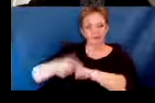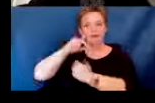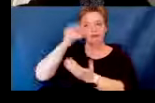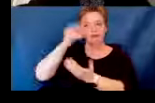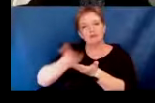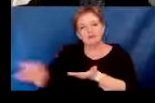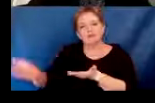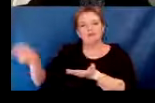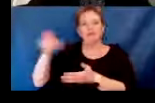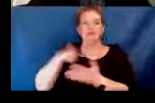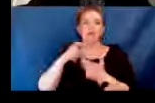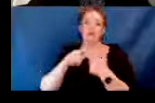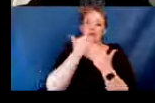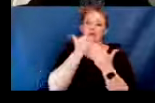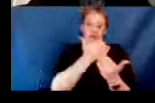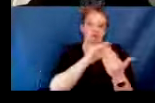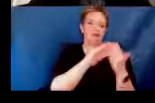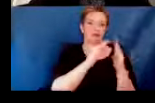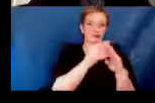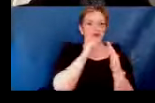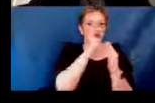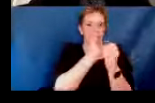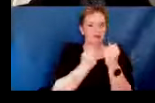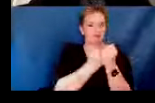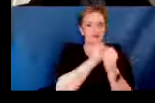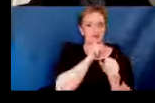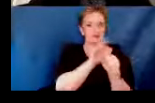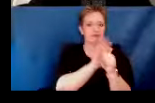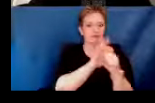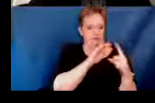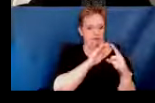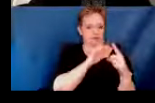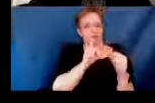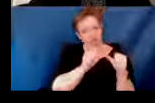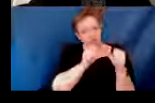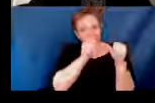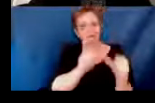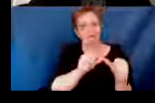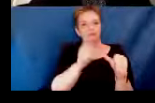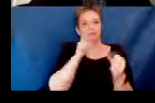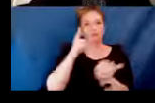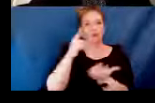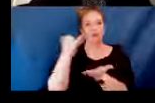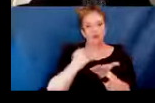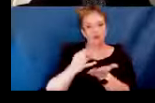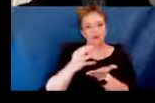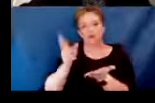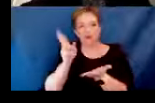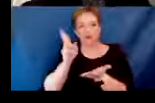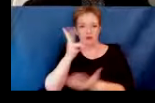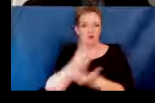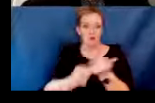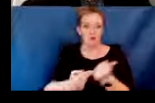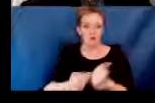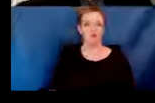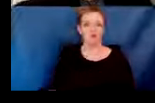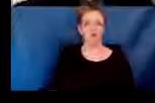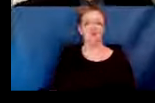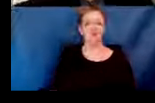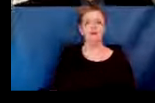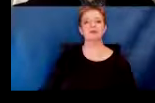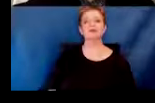to support and remaining committed to the work that we are doing with the Arts and History Department. We would also like to acknowledge the